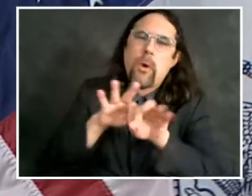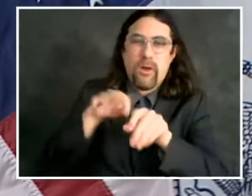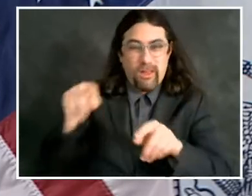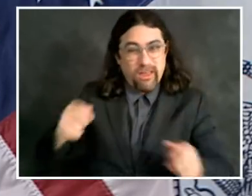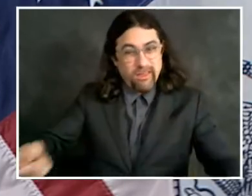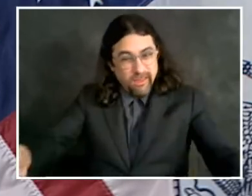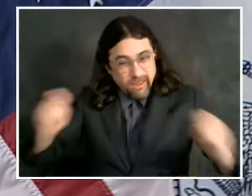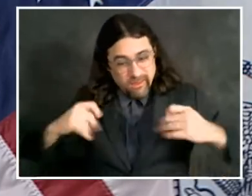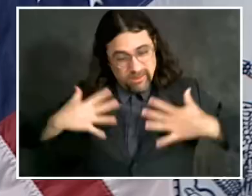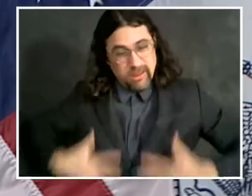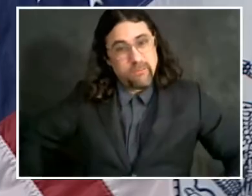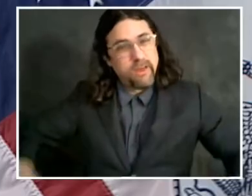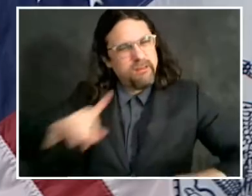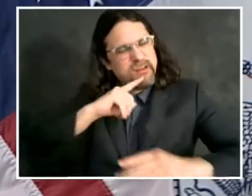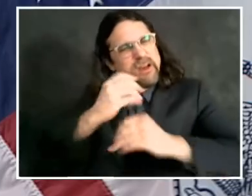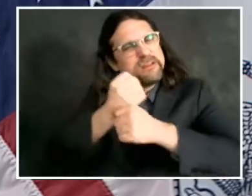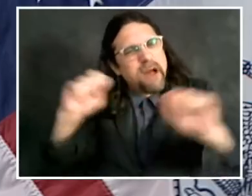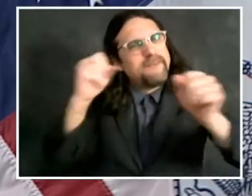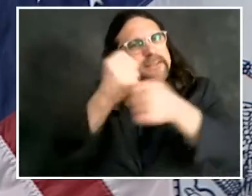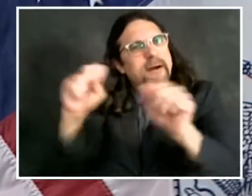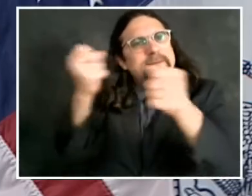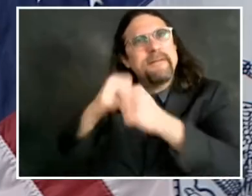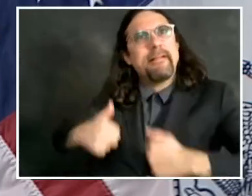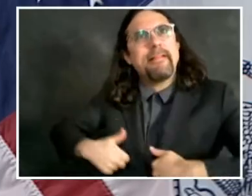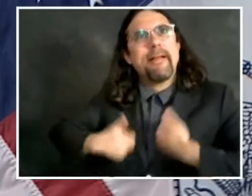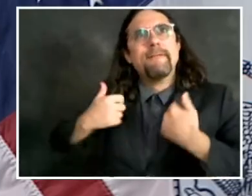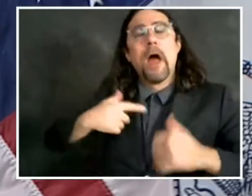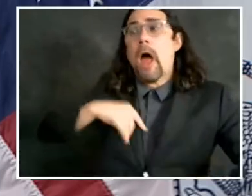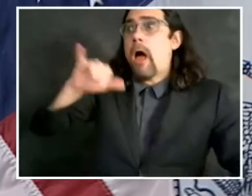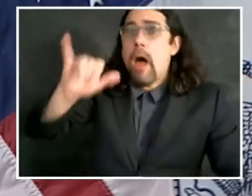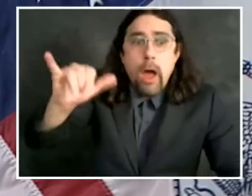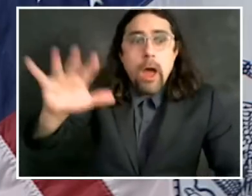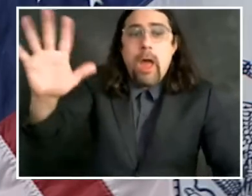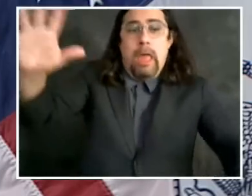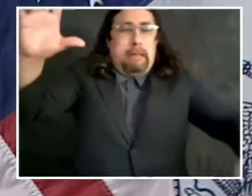in the world, only to find that it was very, very difficult.